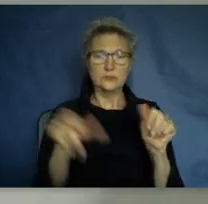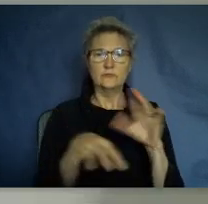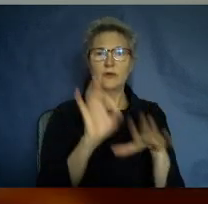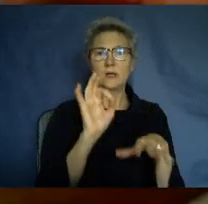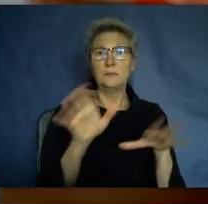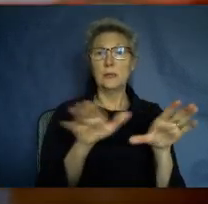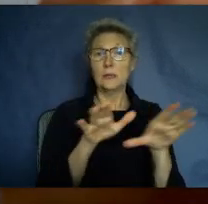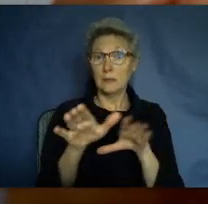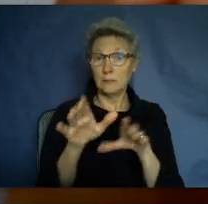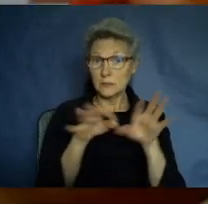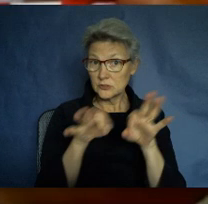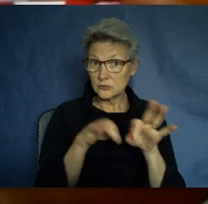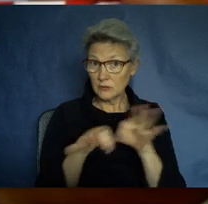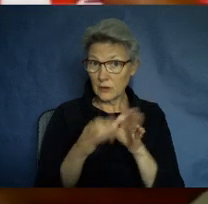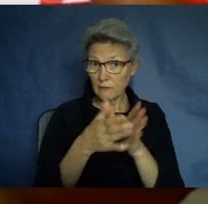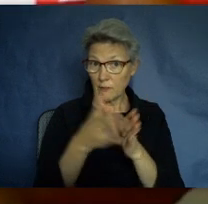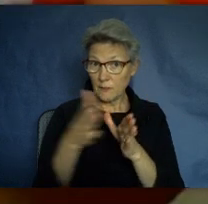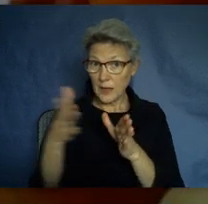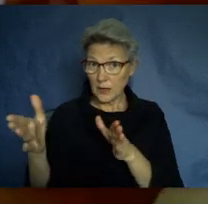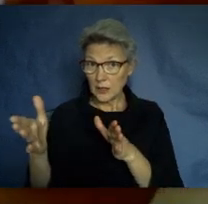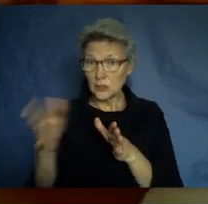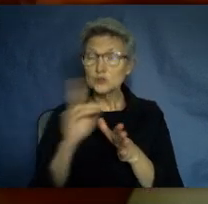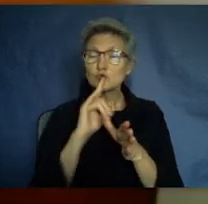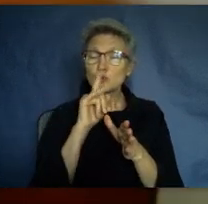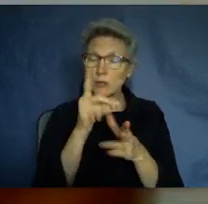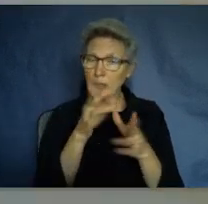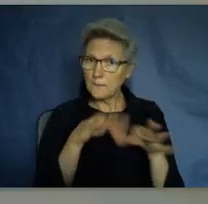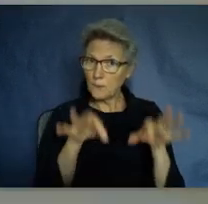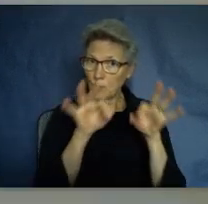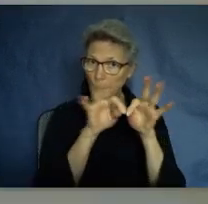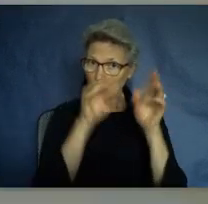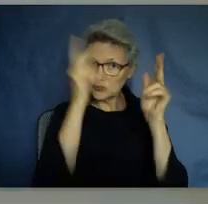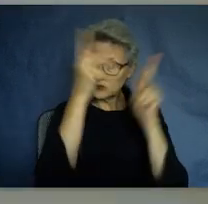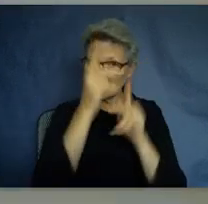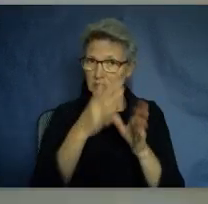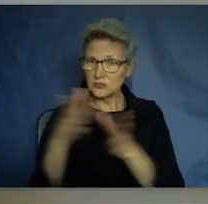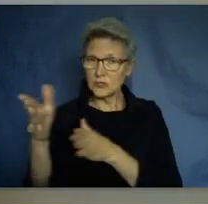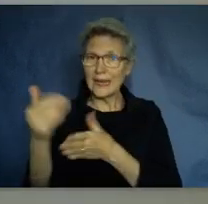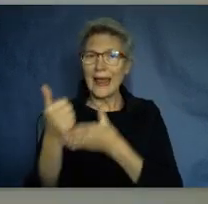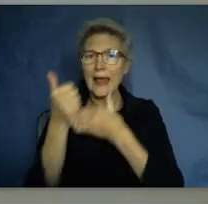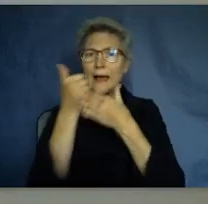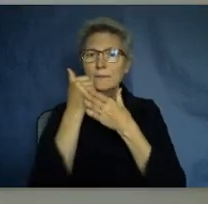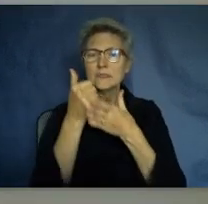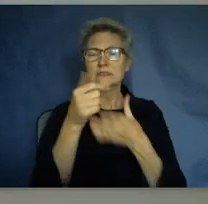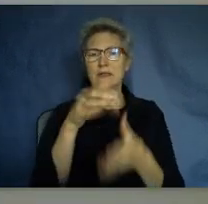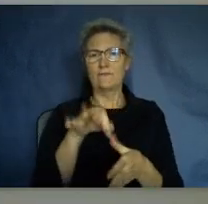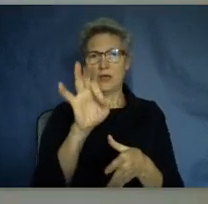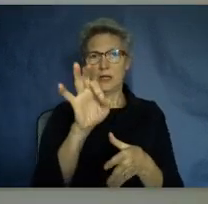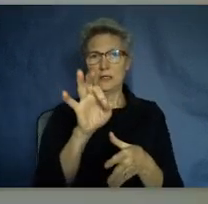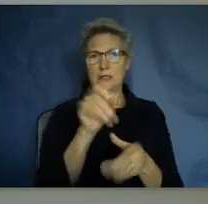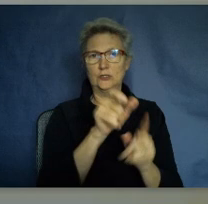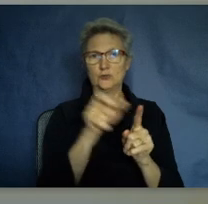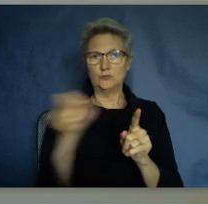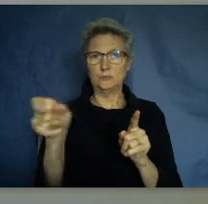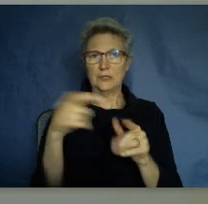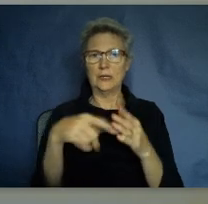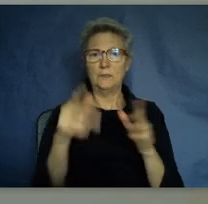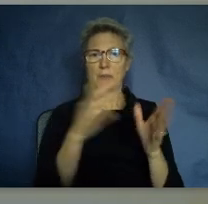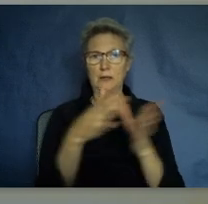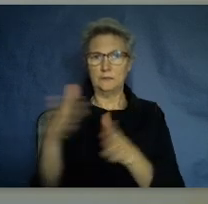and being able to describe a pattern is another strategy that can help us find a specific term in a pattern.